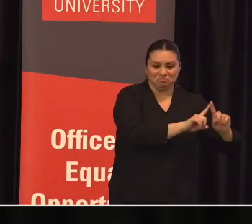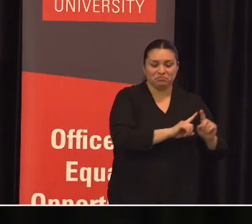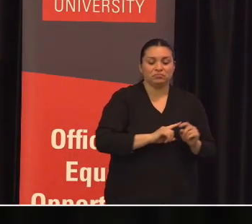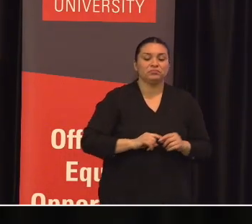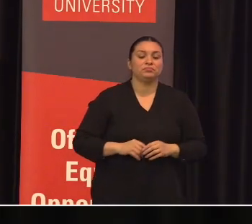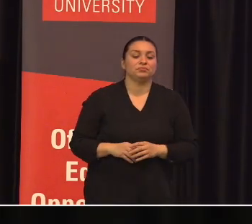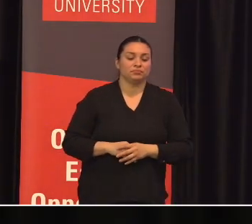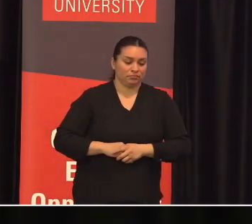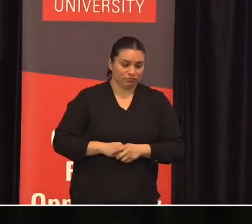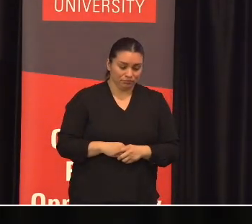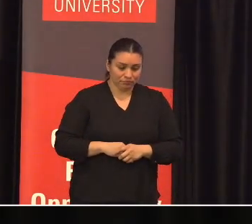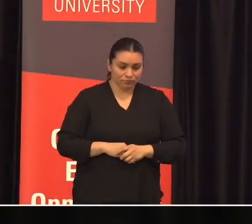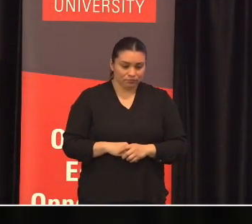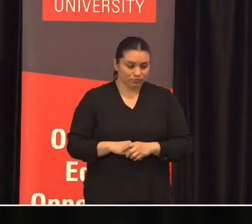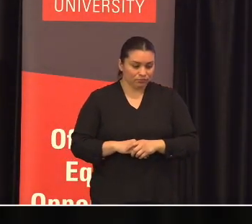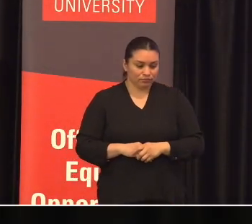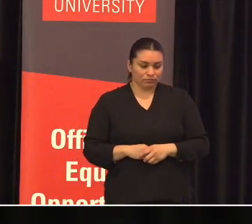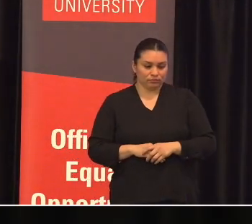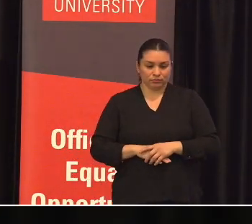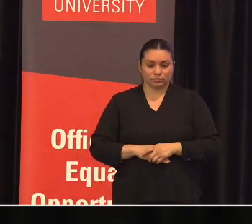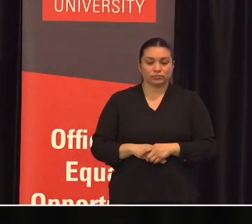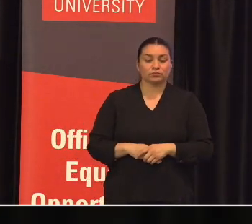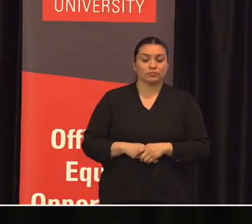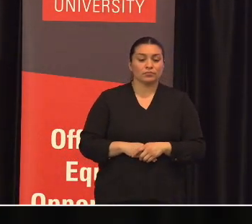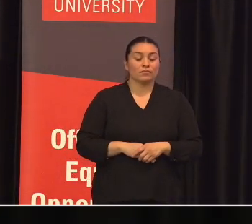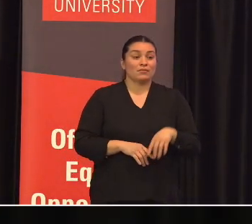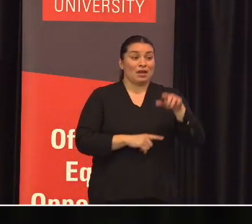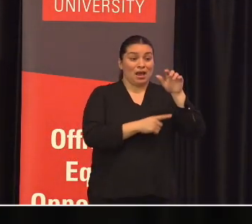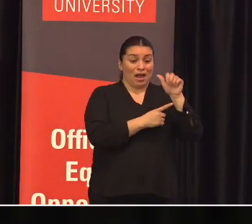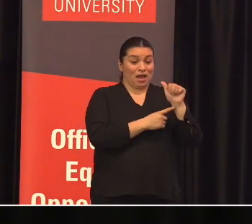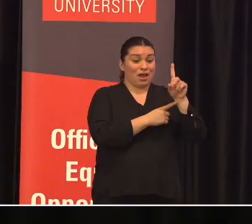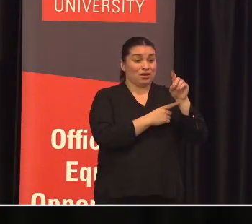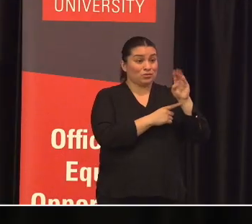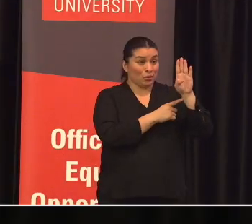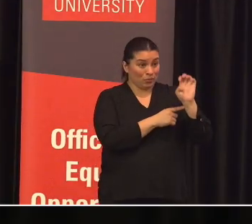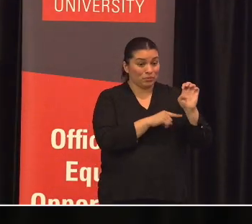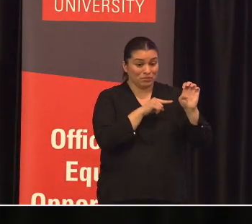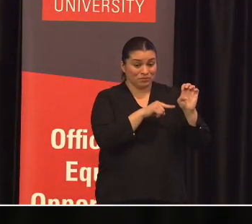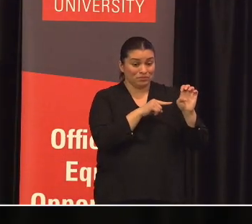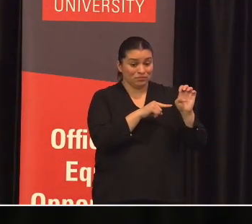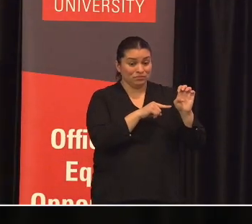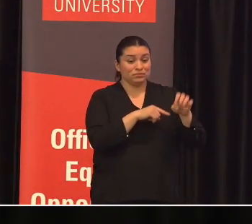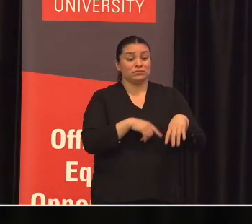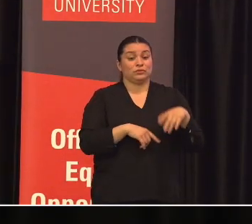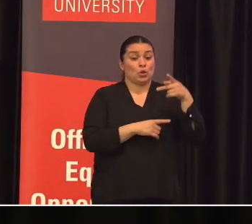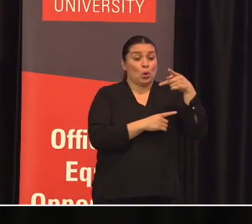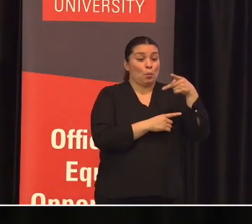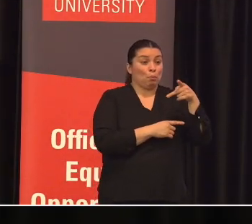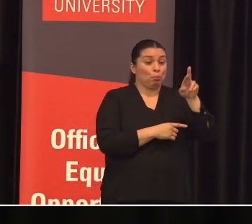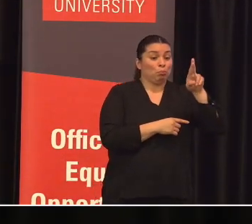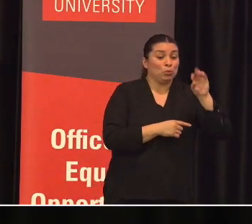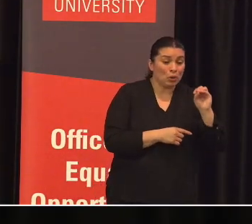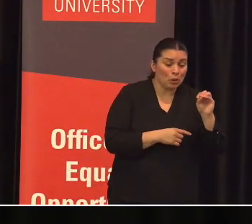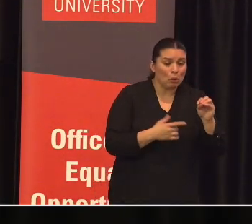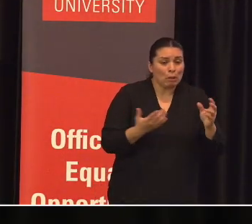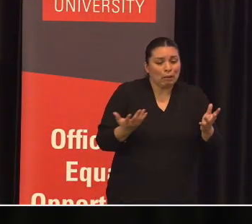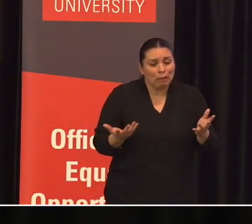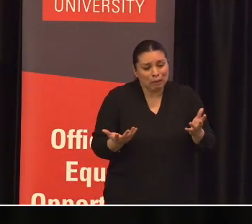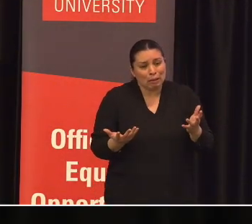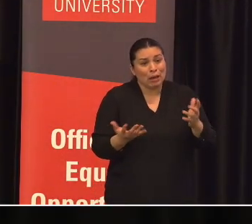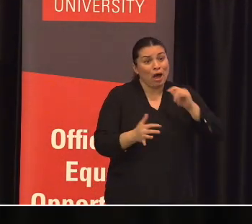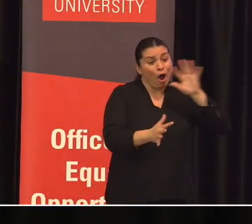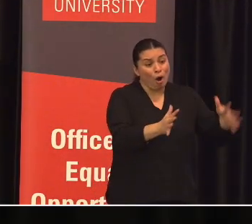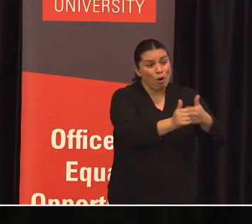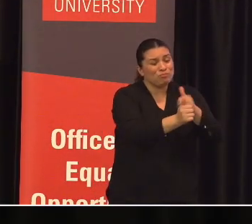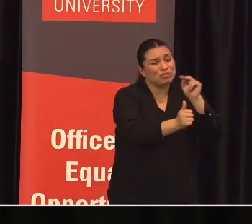fine, right? There's softwares that would help even more than that, but that's not a bad one. But if for checking accessibility, use Grackle